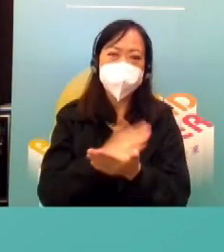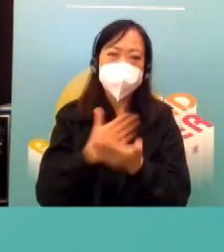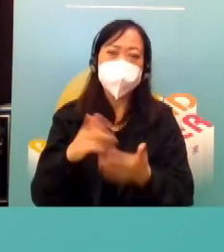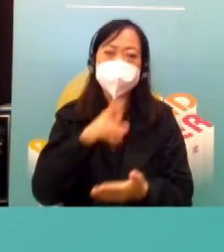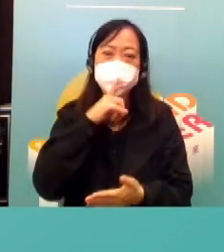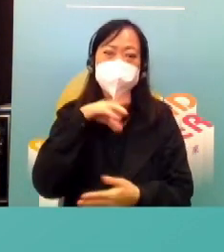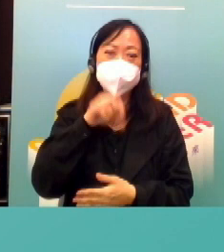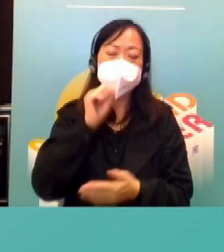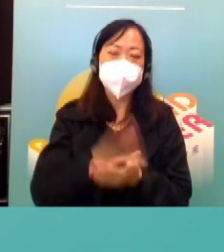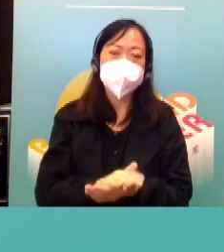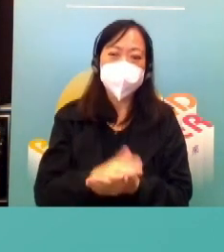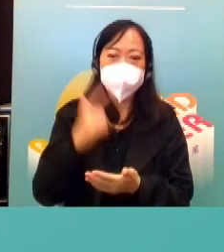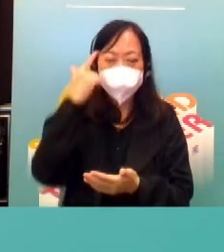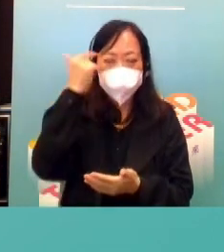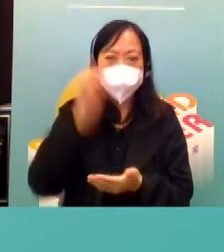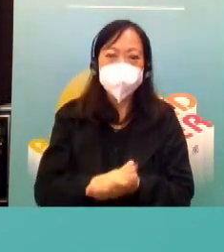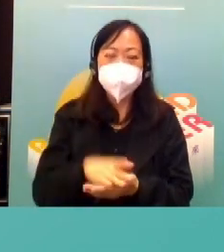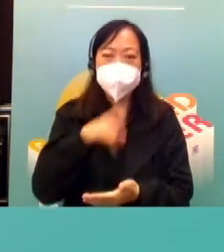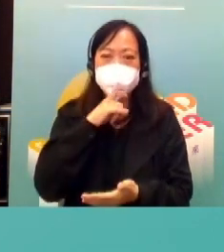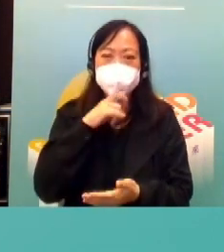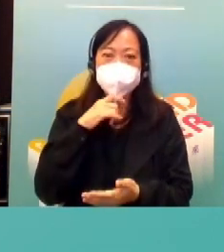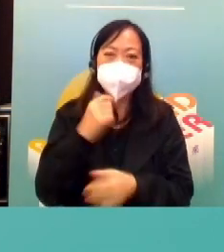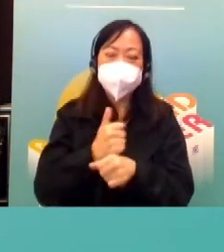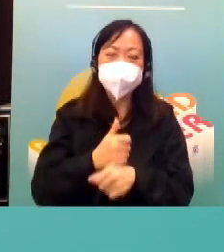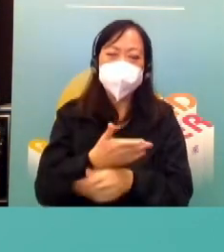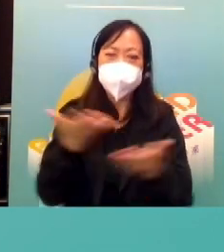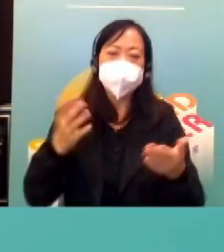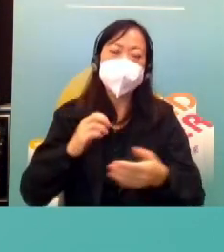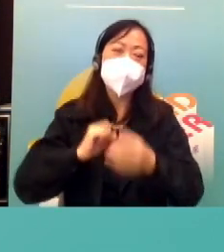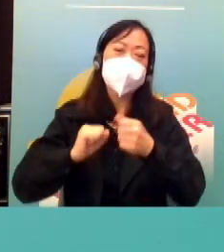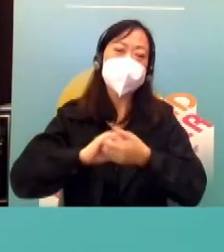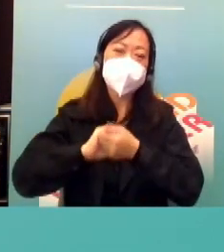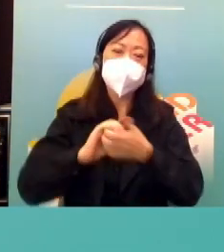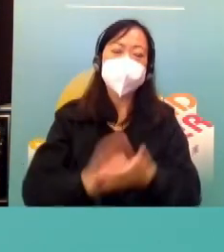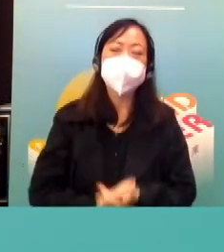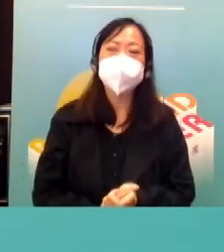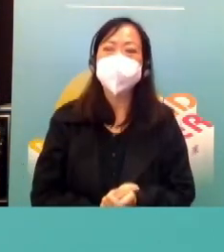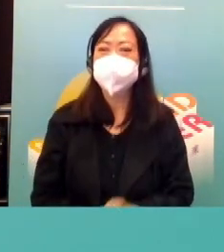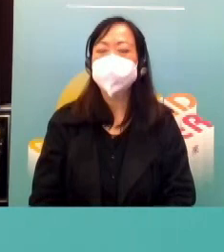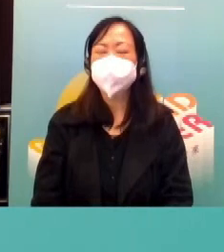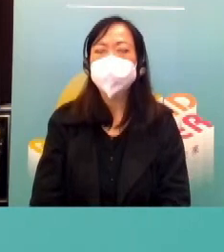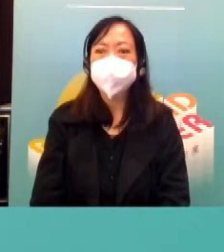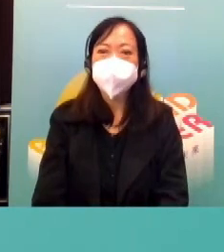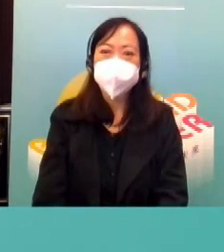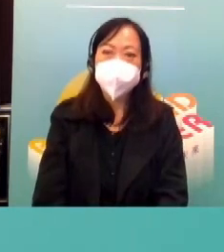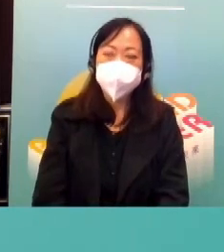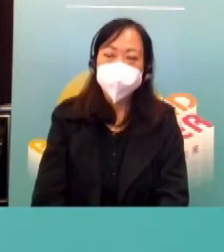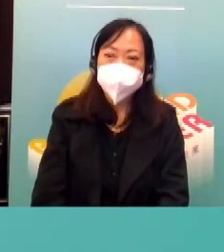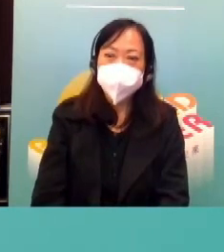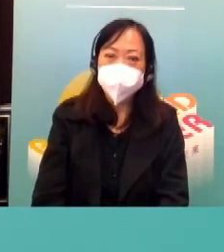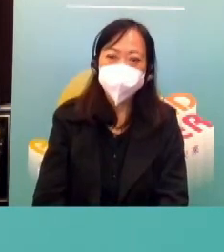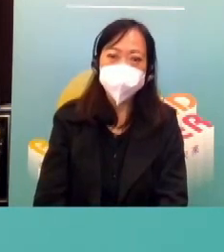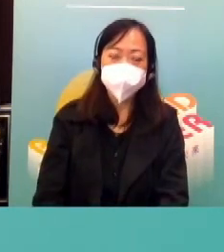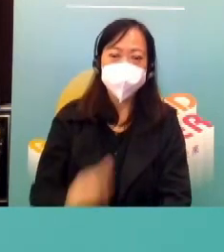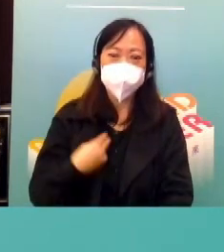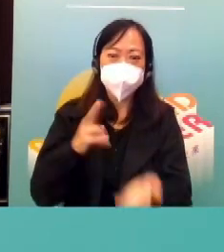later. Thank you, Mr. Zhang. So let's give him a round of applause. I'm sure you have a lot of questions, but let's save